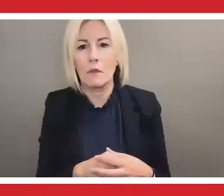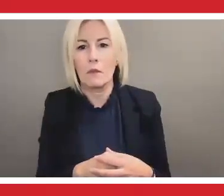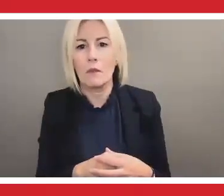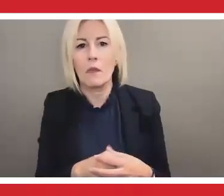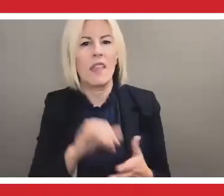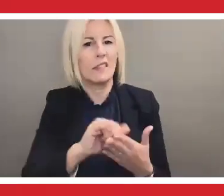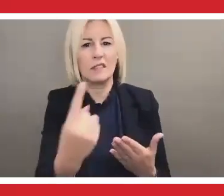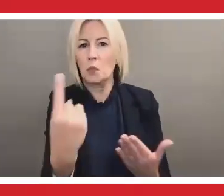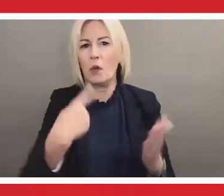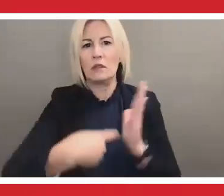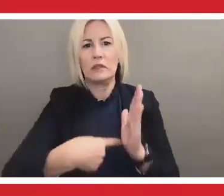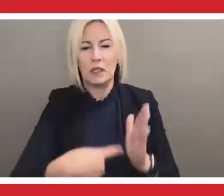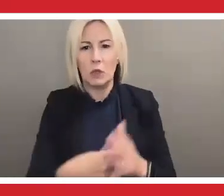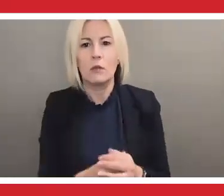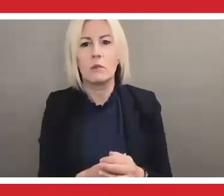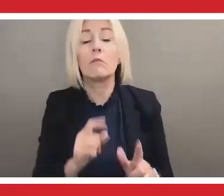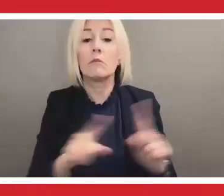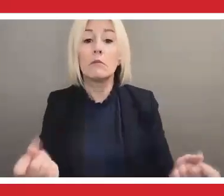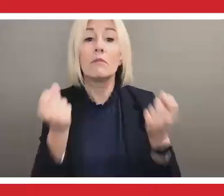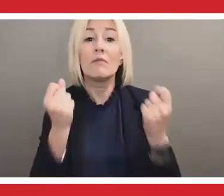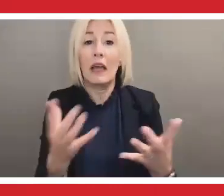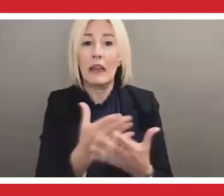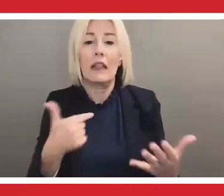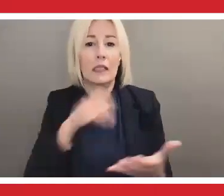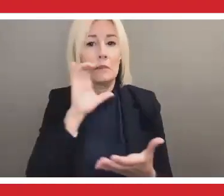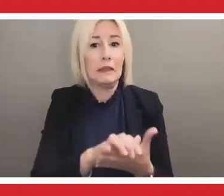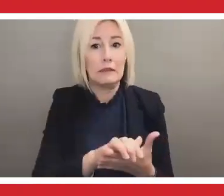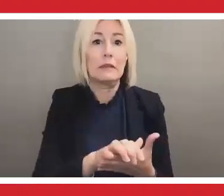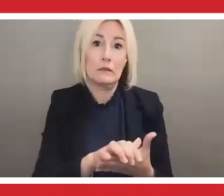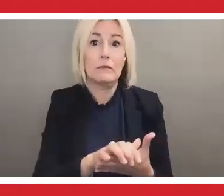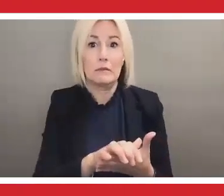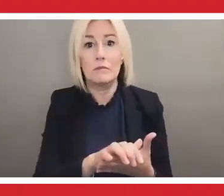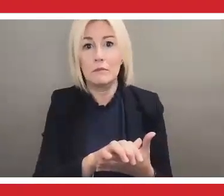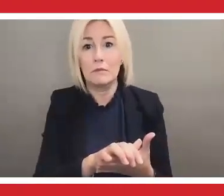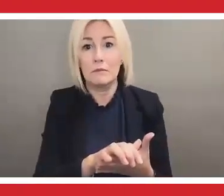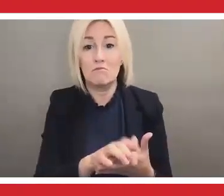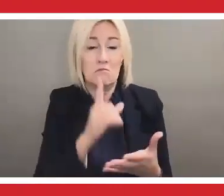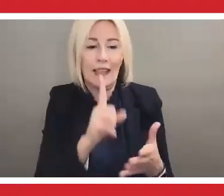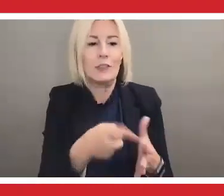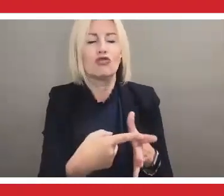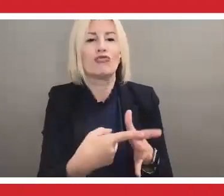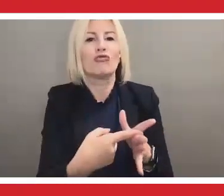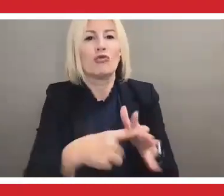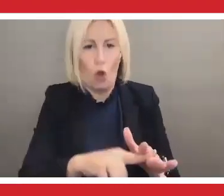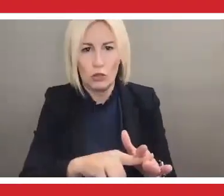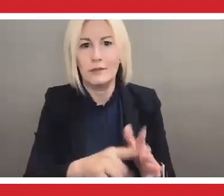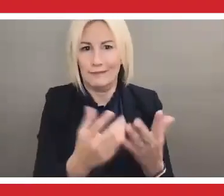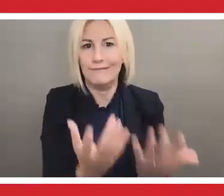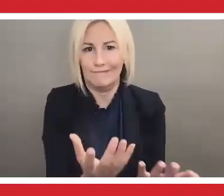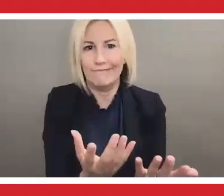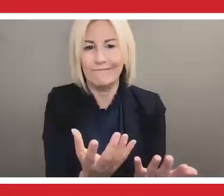but many things I believe did kick off, even and they have